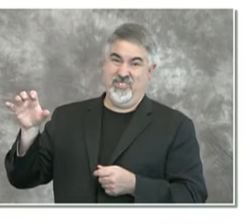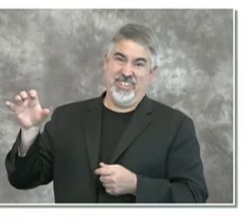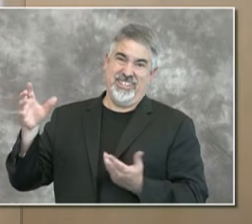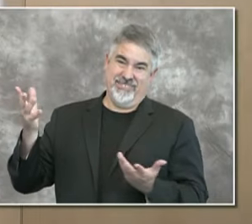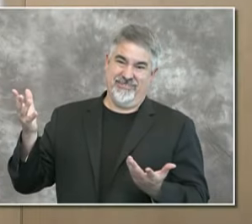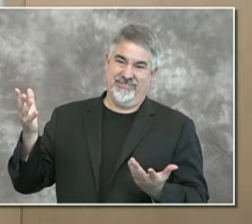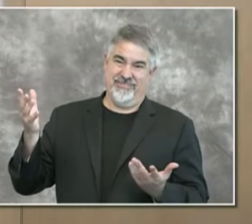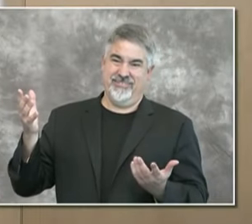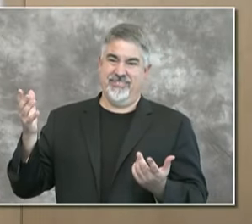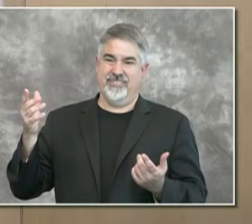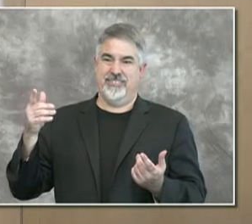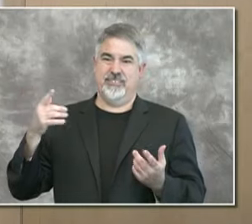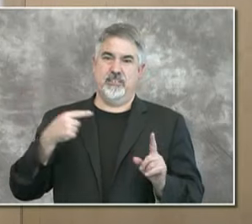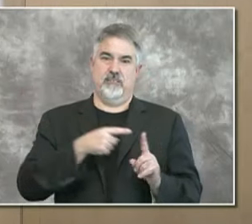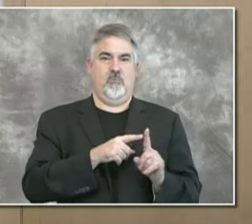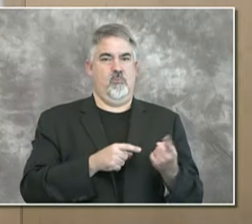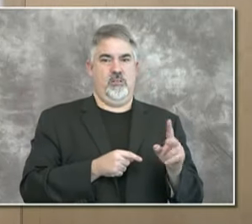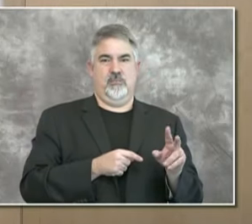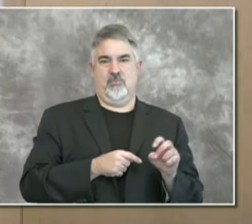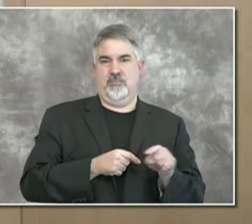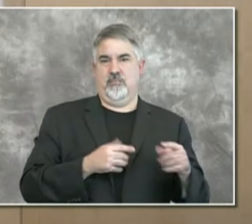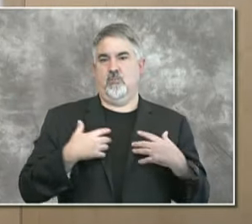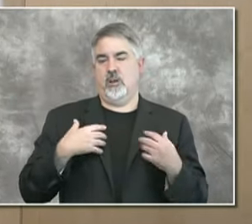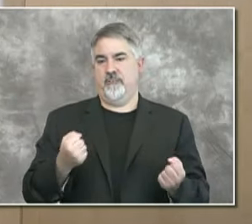All right, thank you, Dr. Wooten.